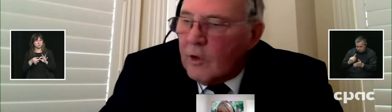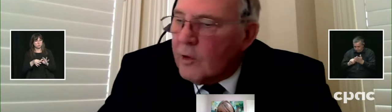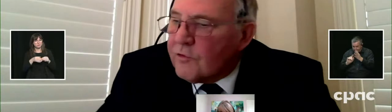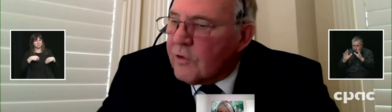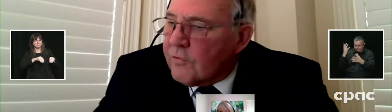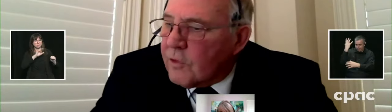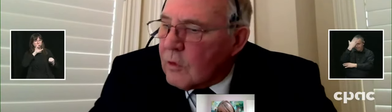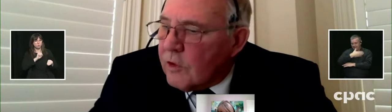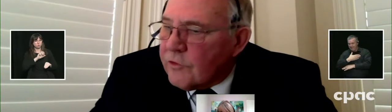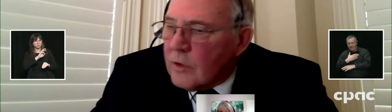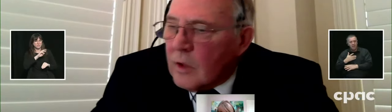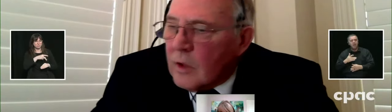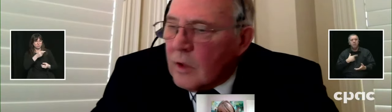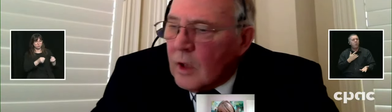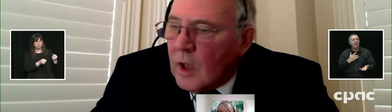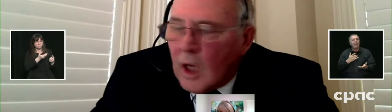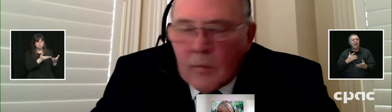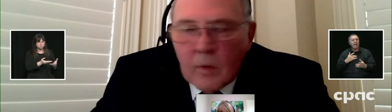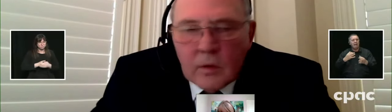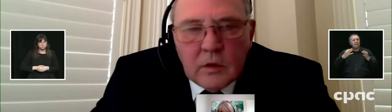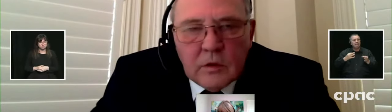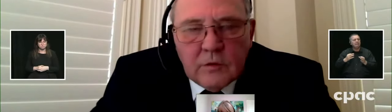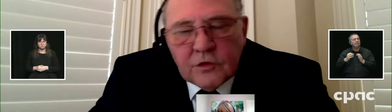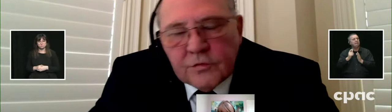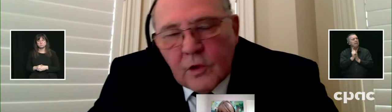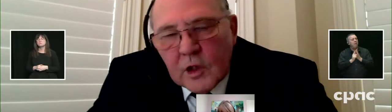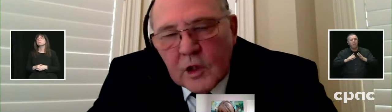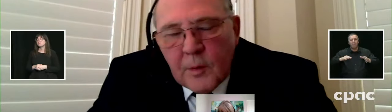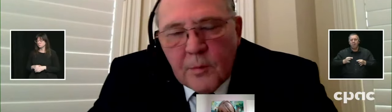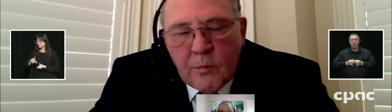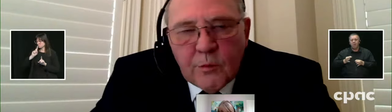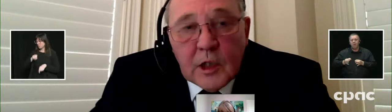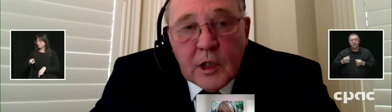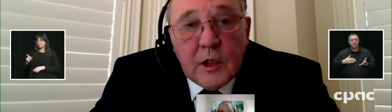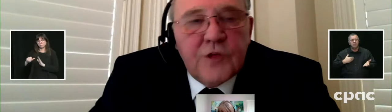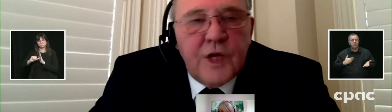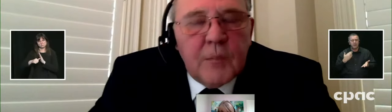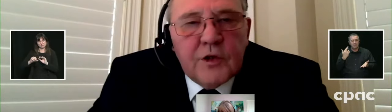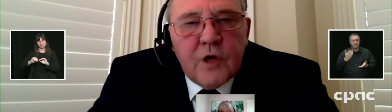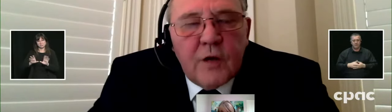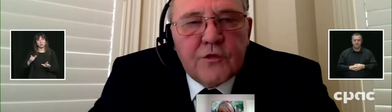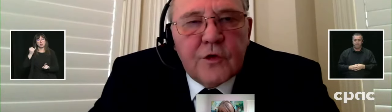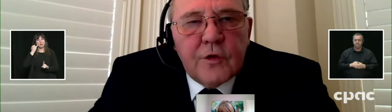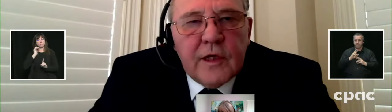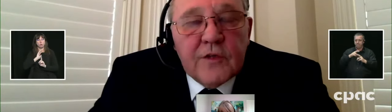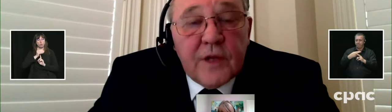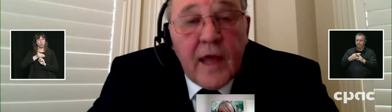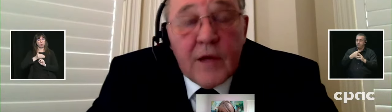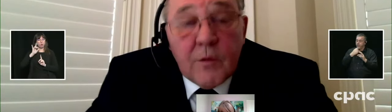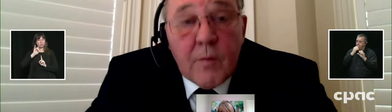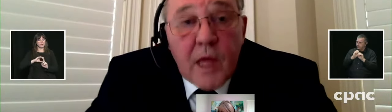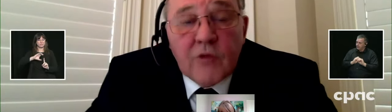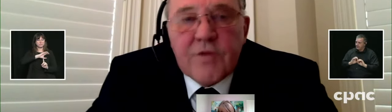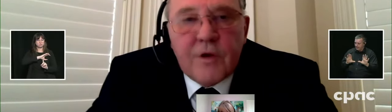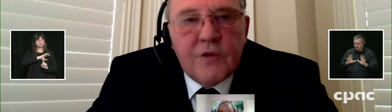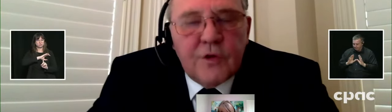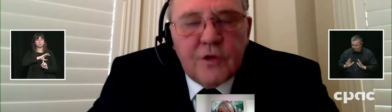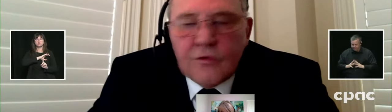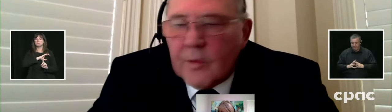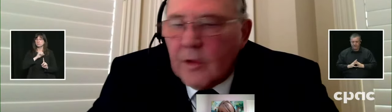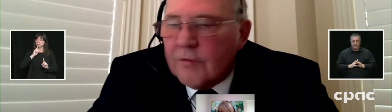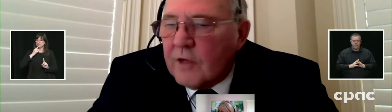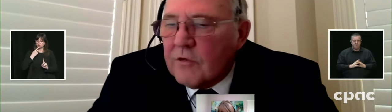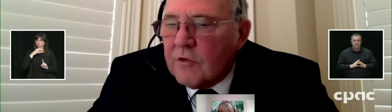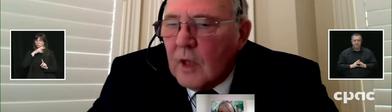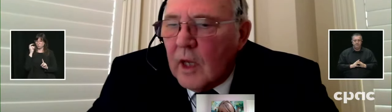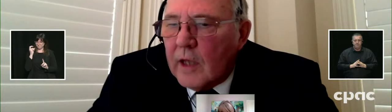Yeah, thank you very much for the question. First of all, let me be really clear. Impersonating a police officer is and remains a very serious